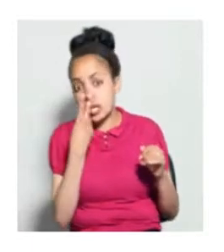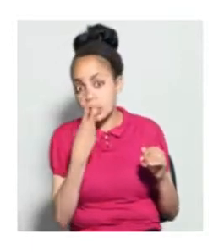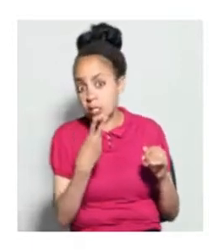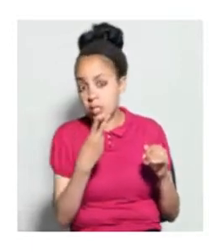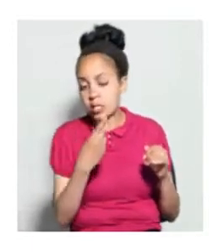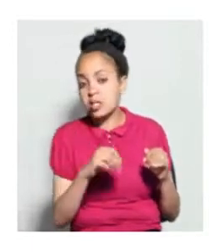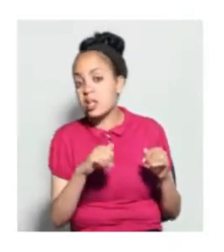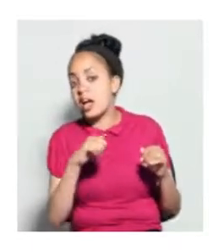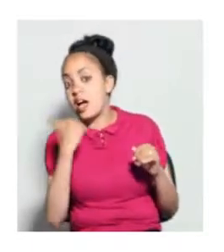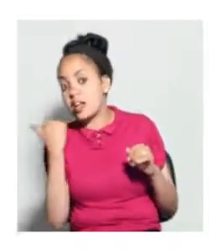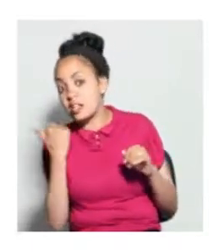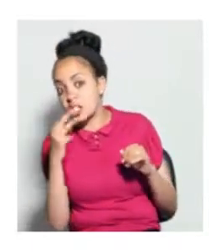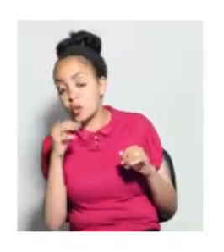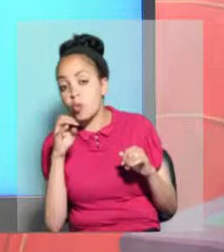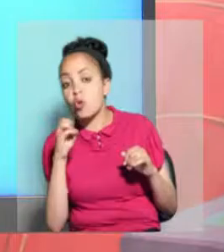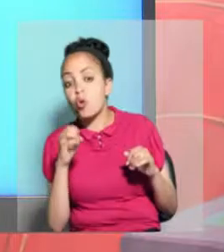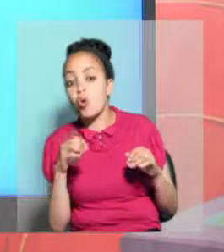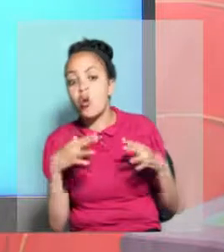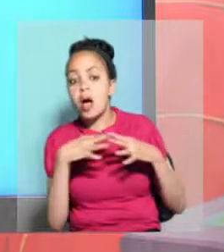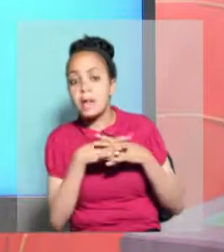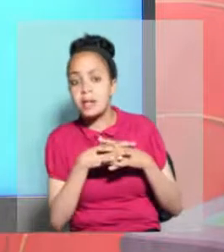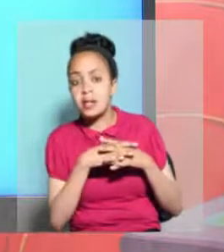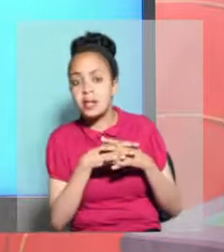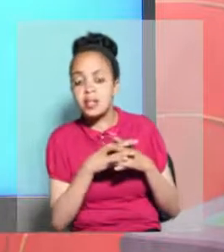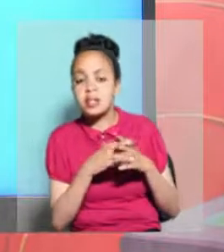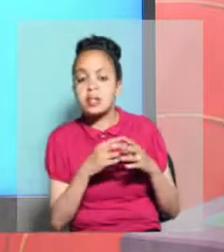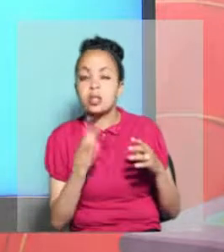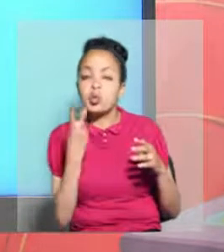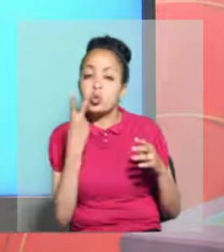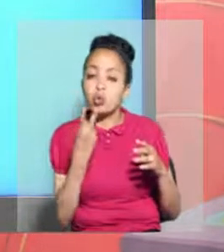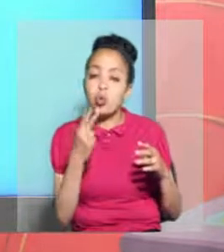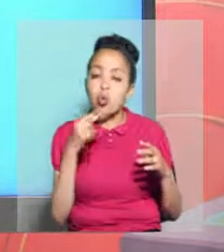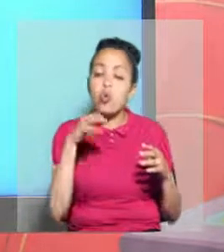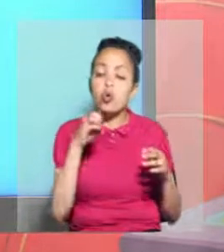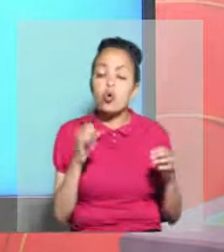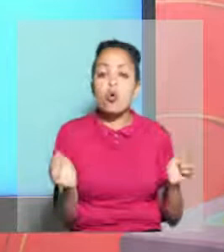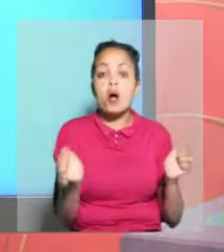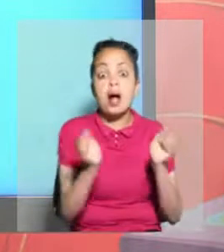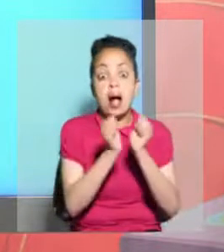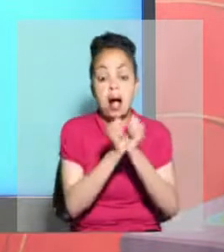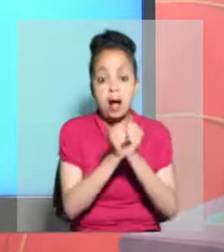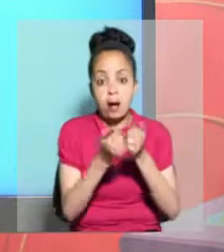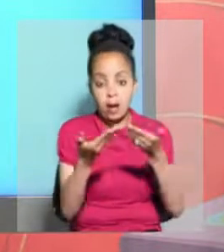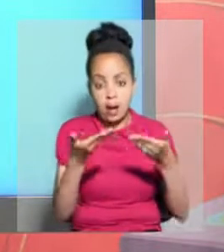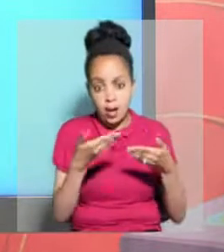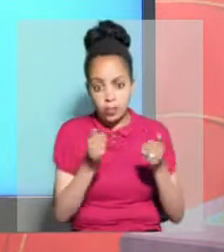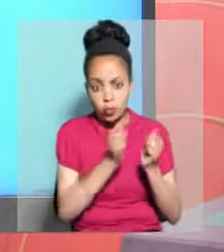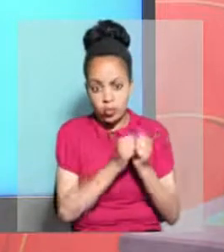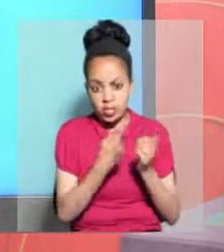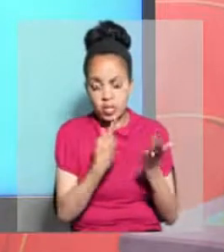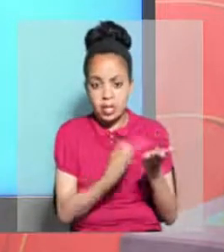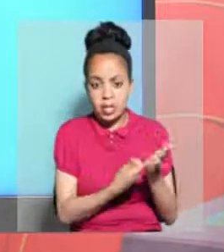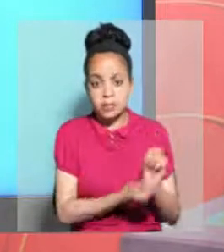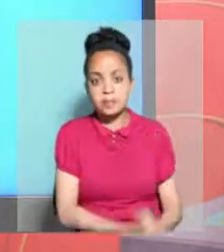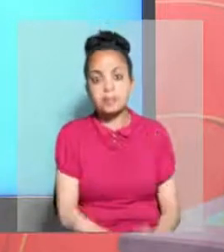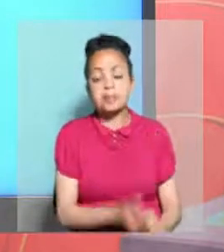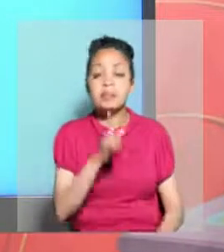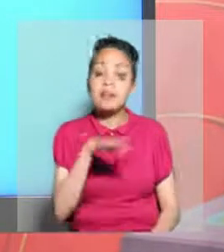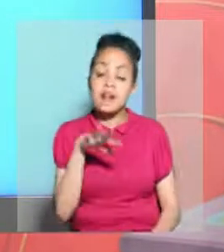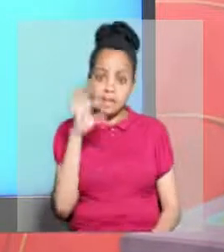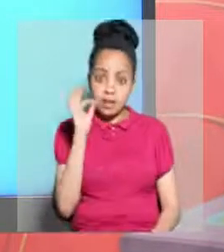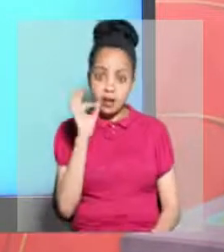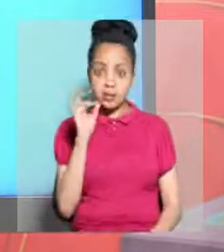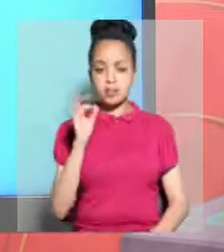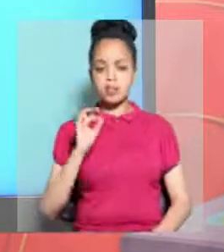there is another monohybrid. By dihybrid, two monohybrid come together. So here he